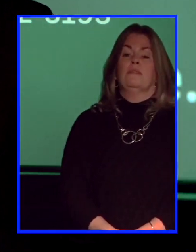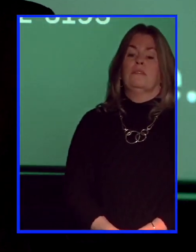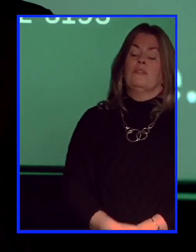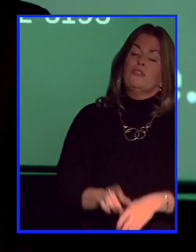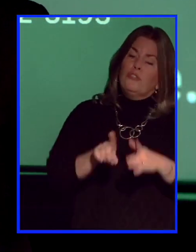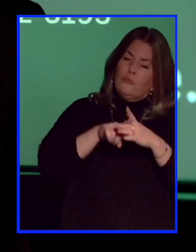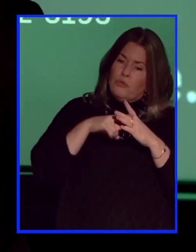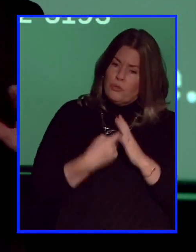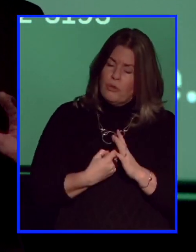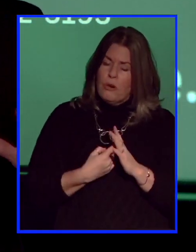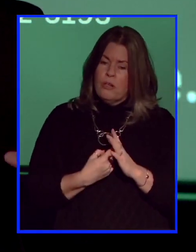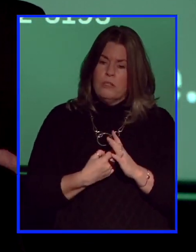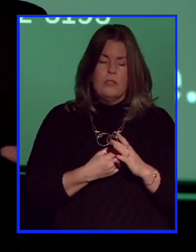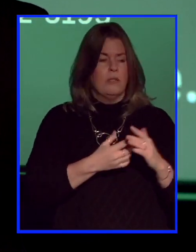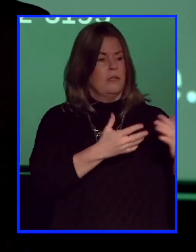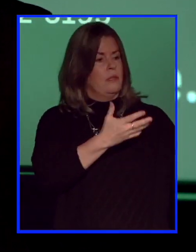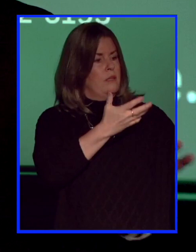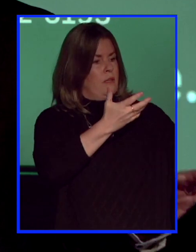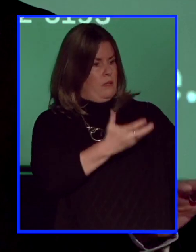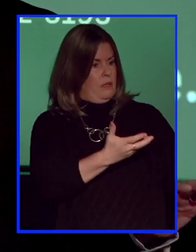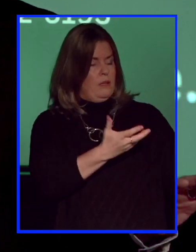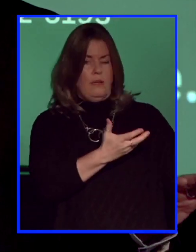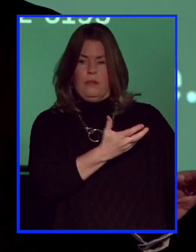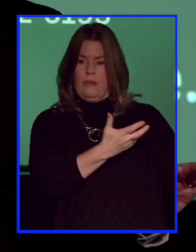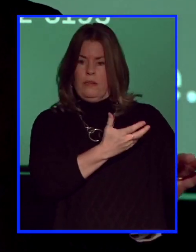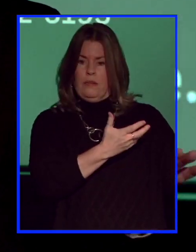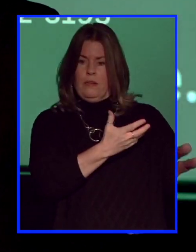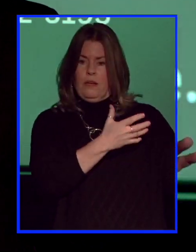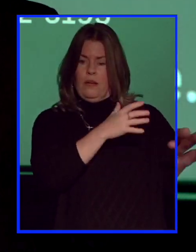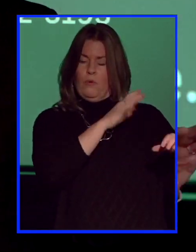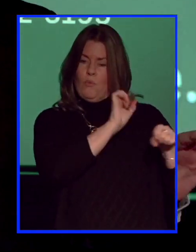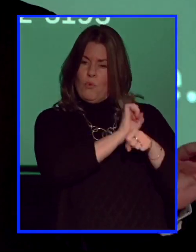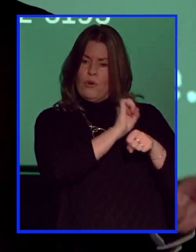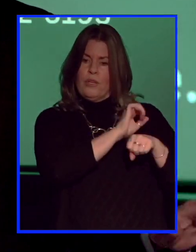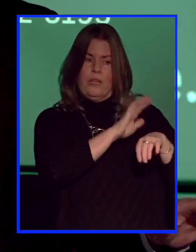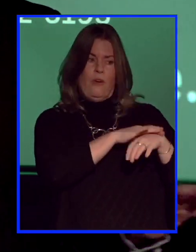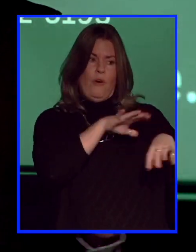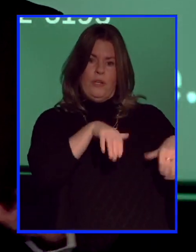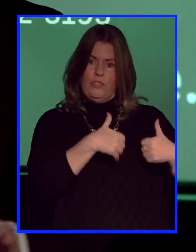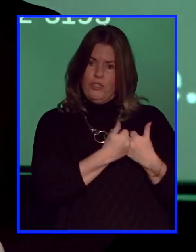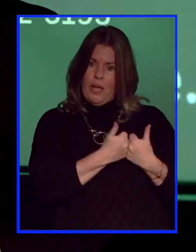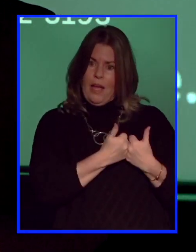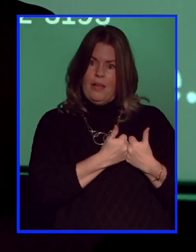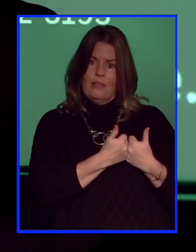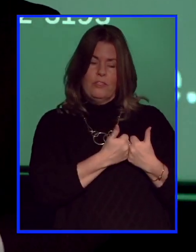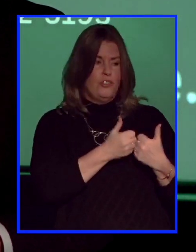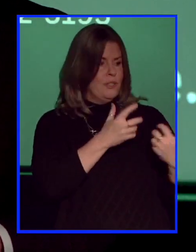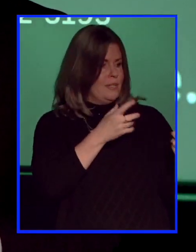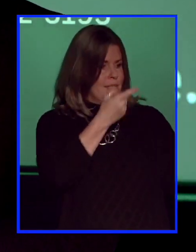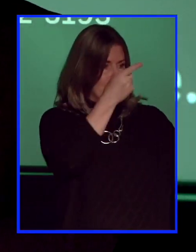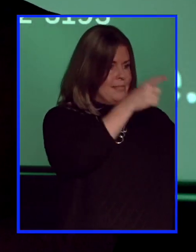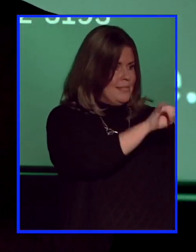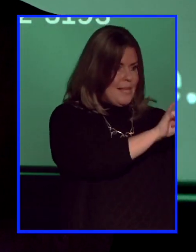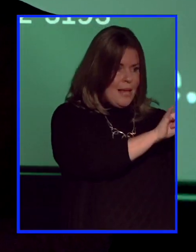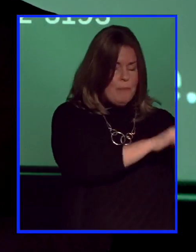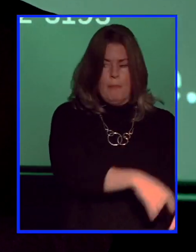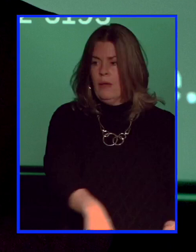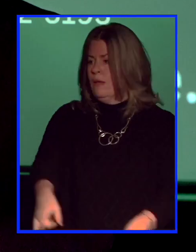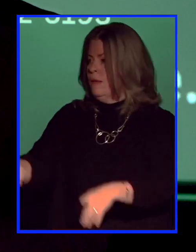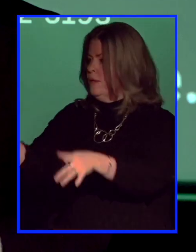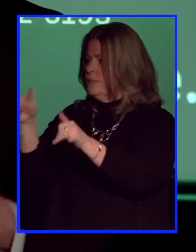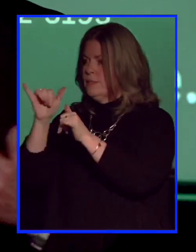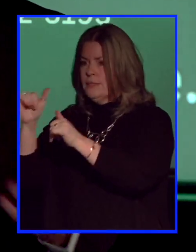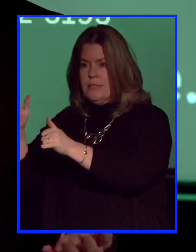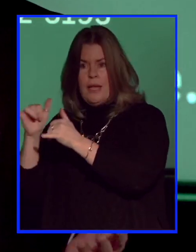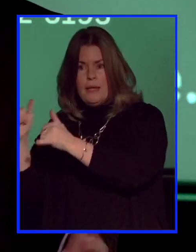you start working on what is a challenge for the people they represent and the people I represent. And that's how